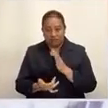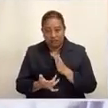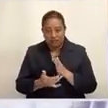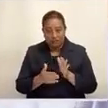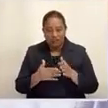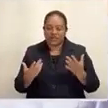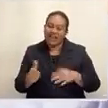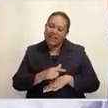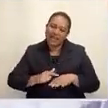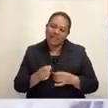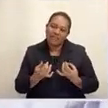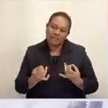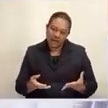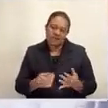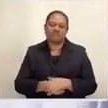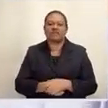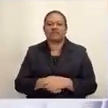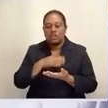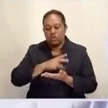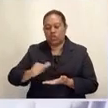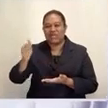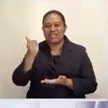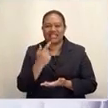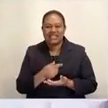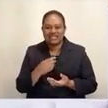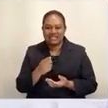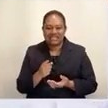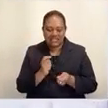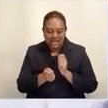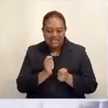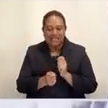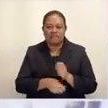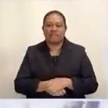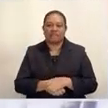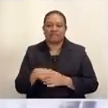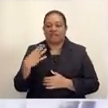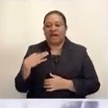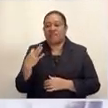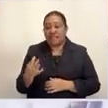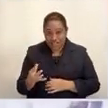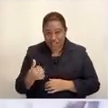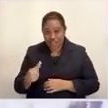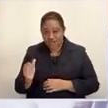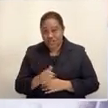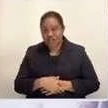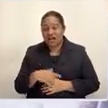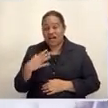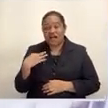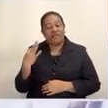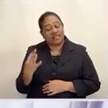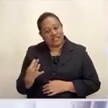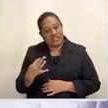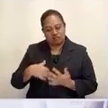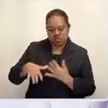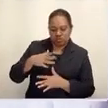land preparations, soil sampling, soil testing, application of lime, application of